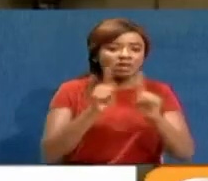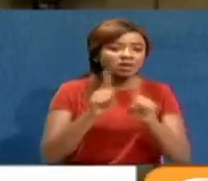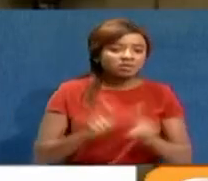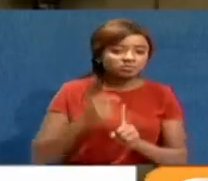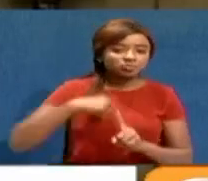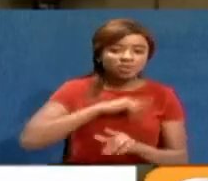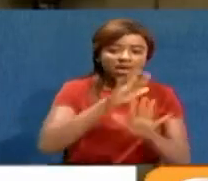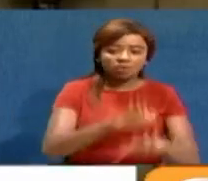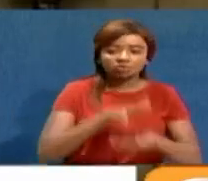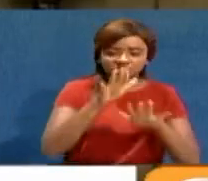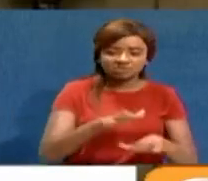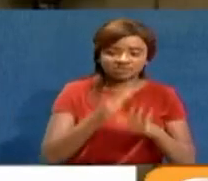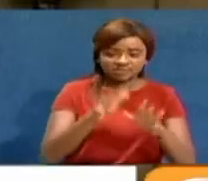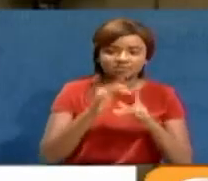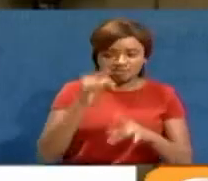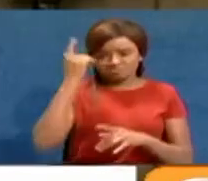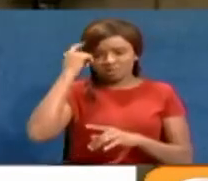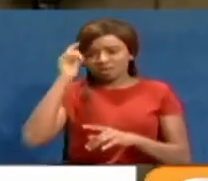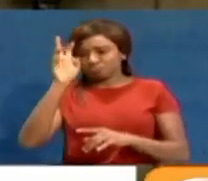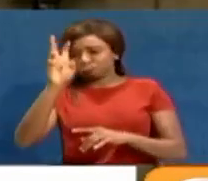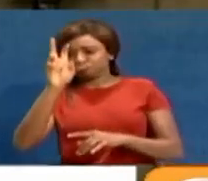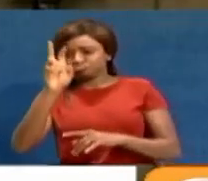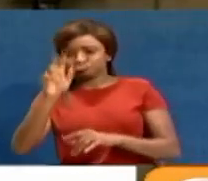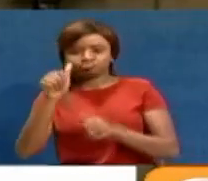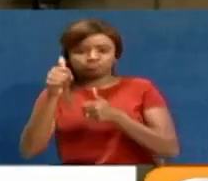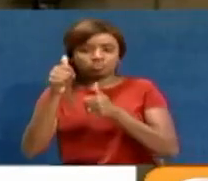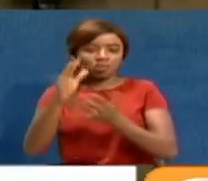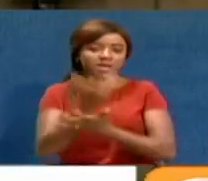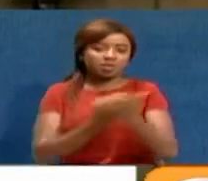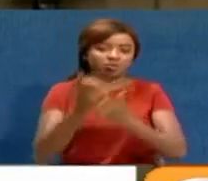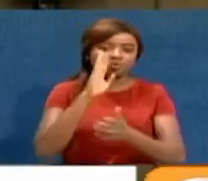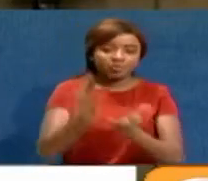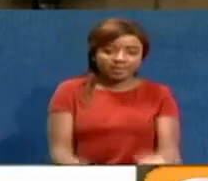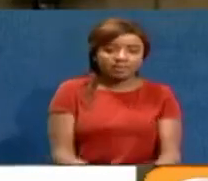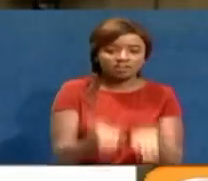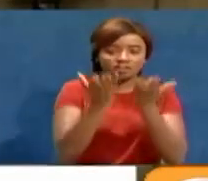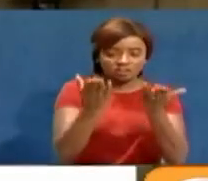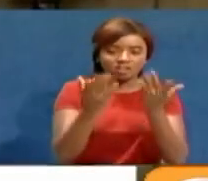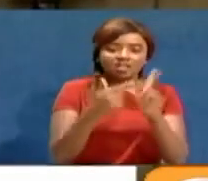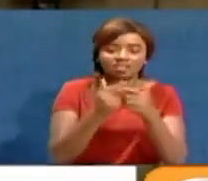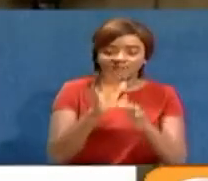are cautiously optimistic that the economy will recover